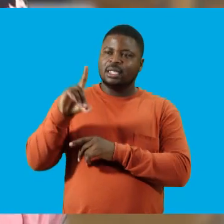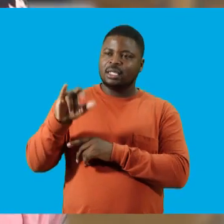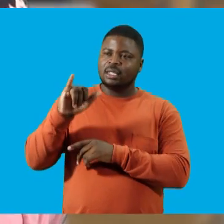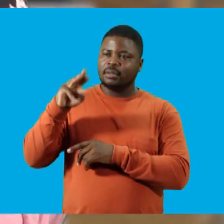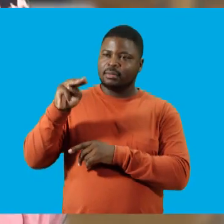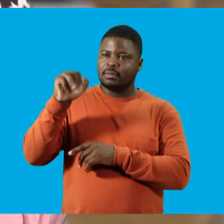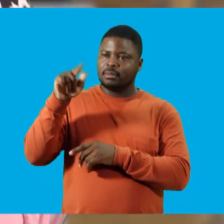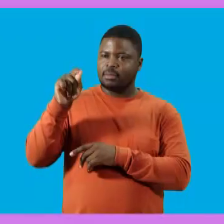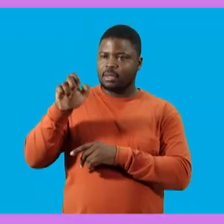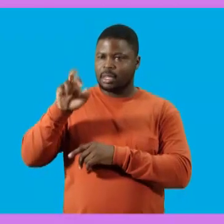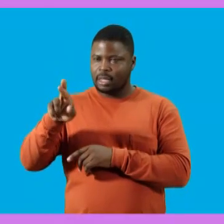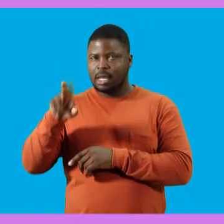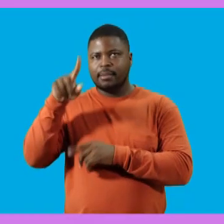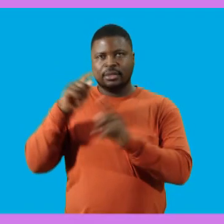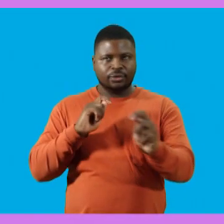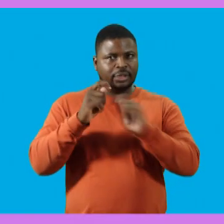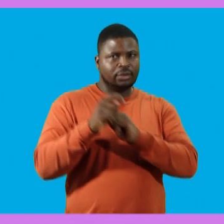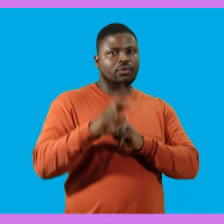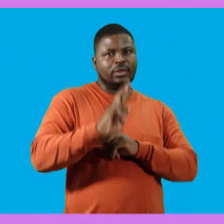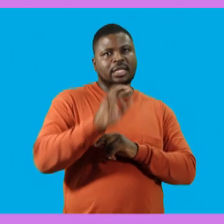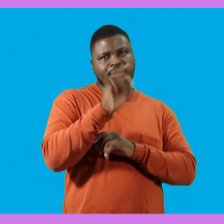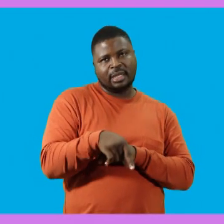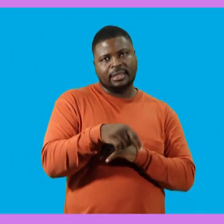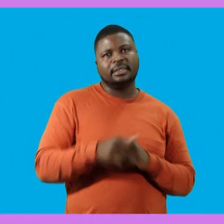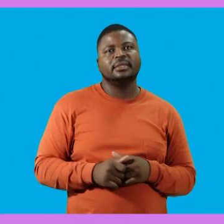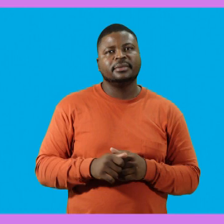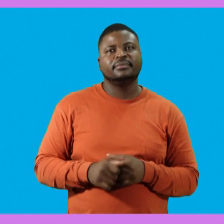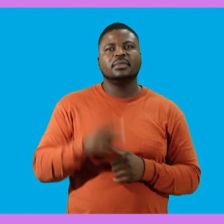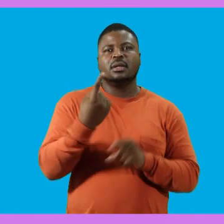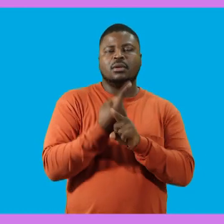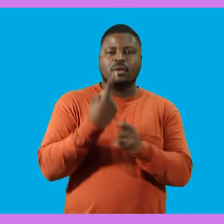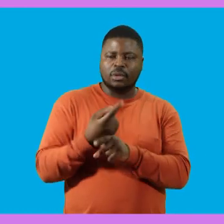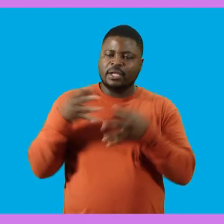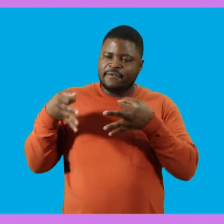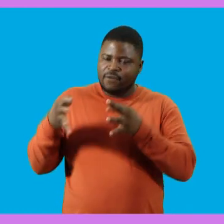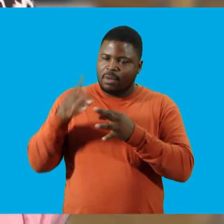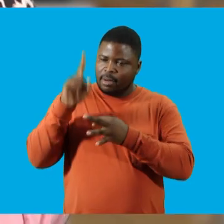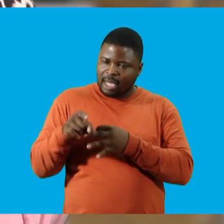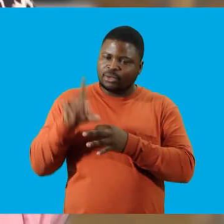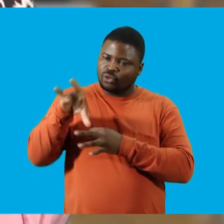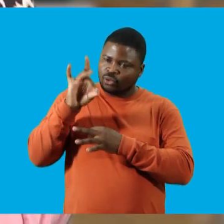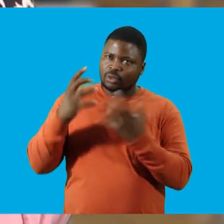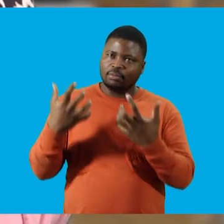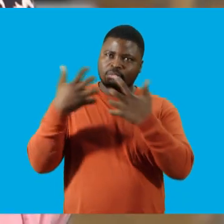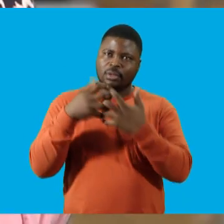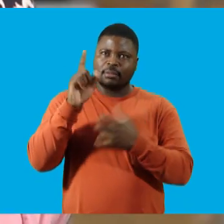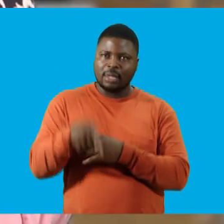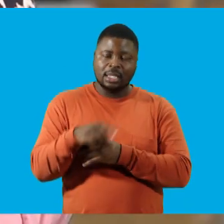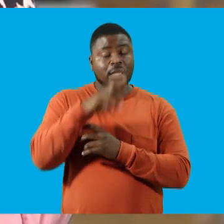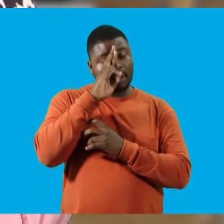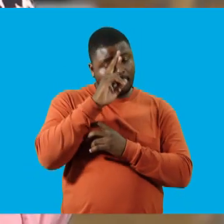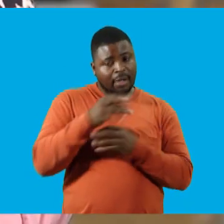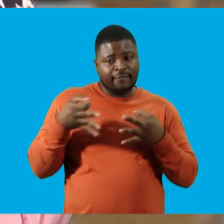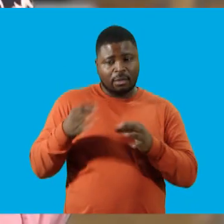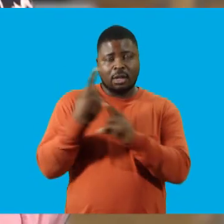radius. Another one, choosing the incorrect formula. Remember, all formulas will be given, but you need